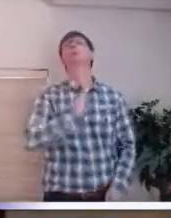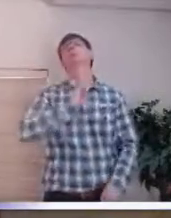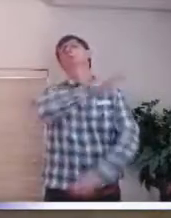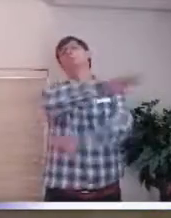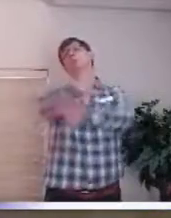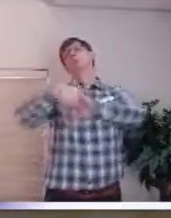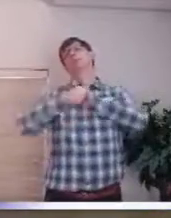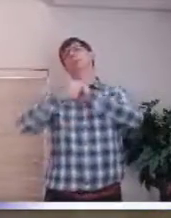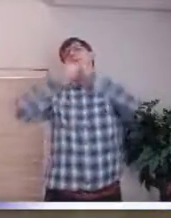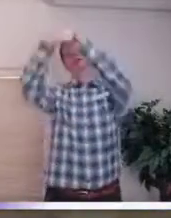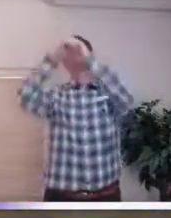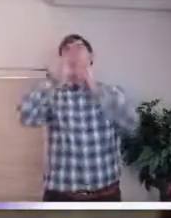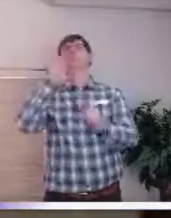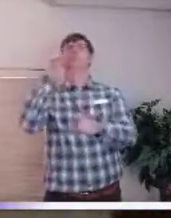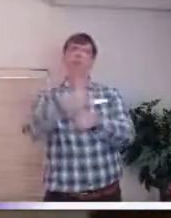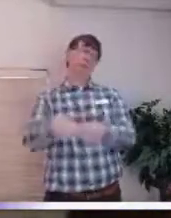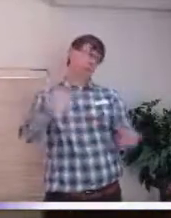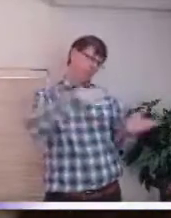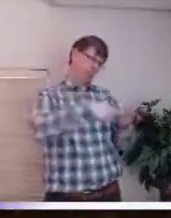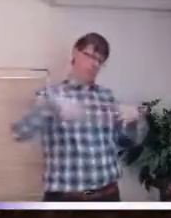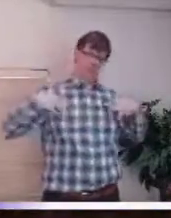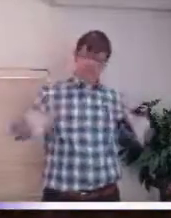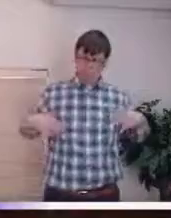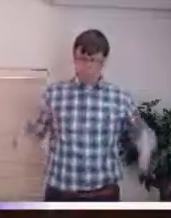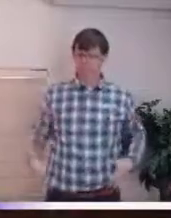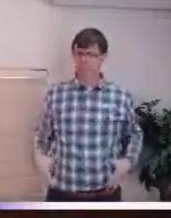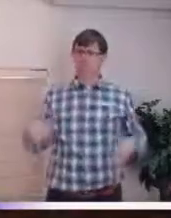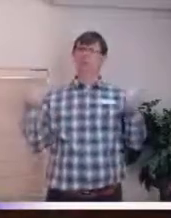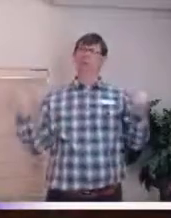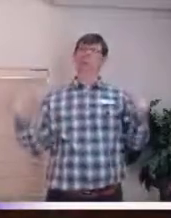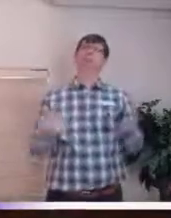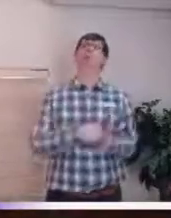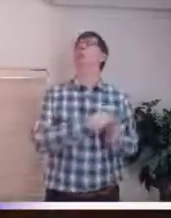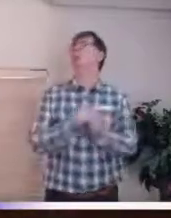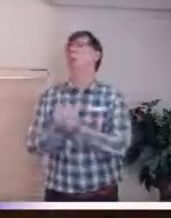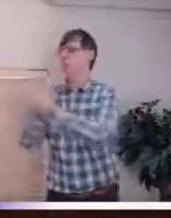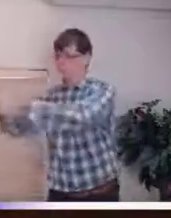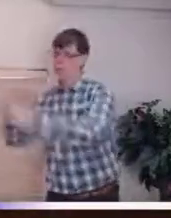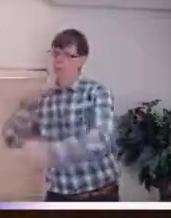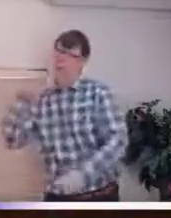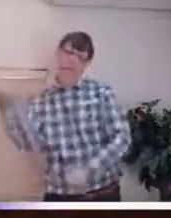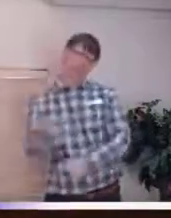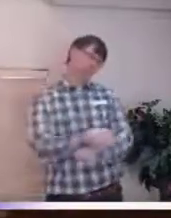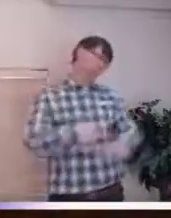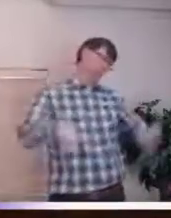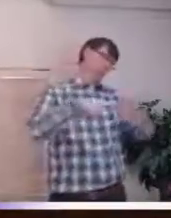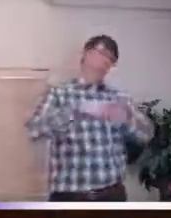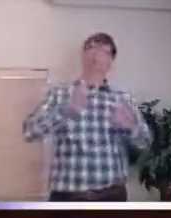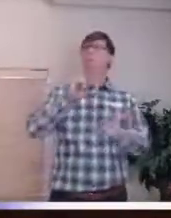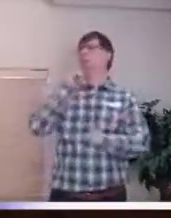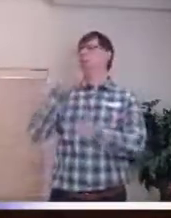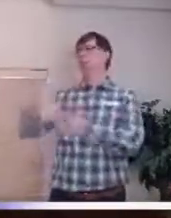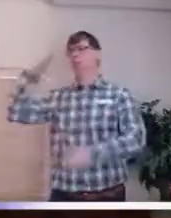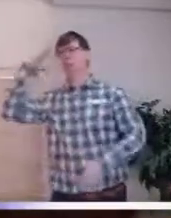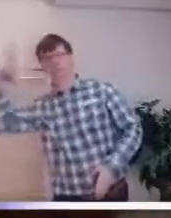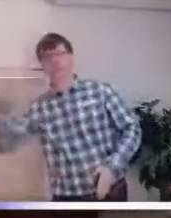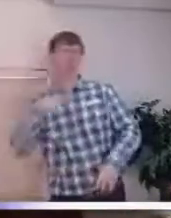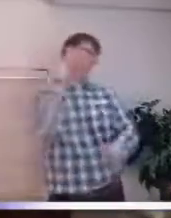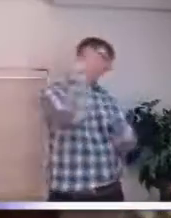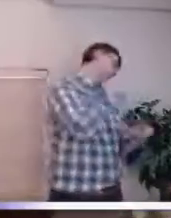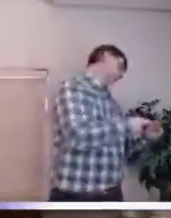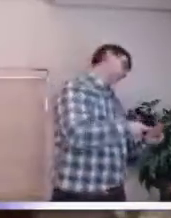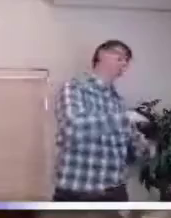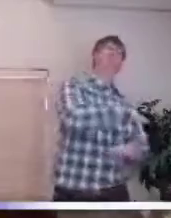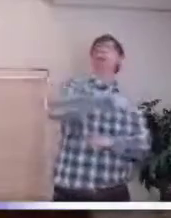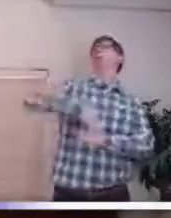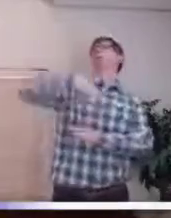peaceful with where I'm at in my life and what's going on and what I'm doing. So if you can think about a time that you were at